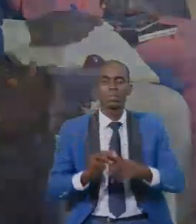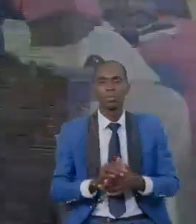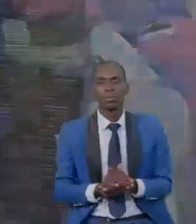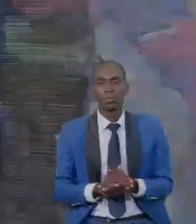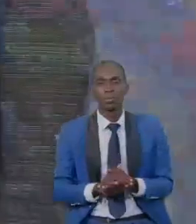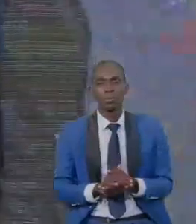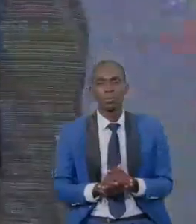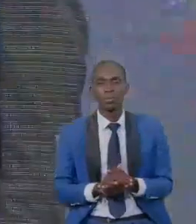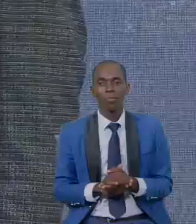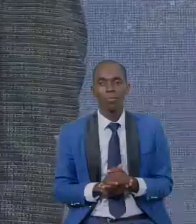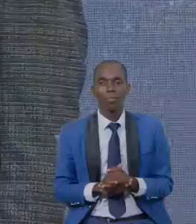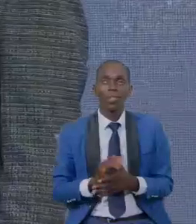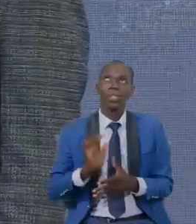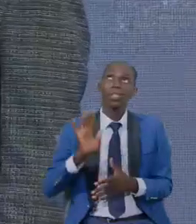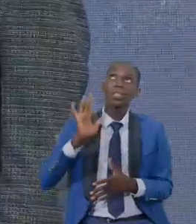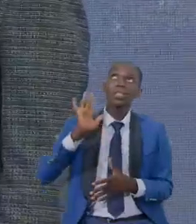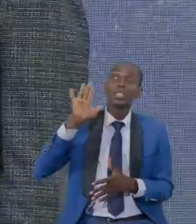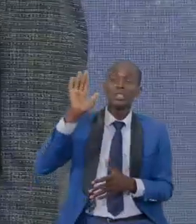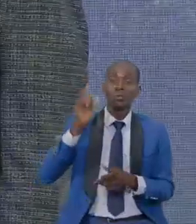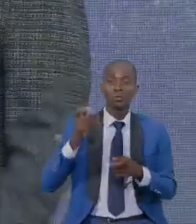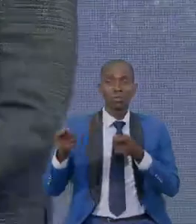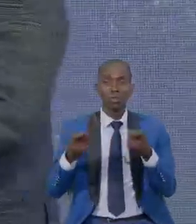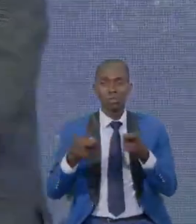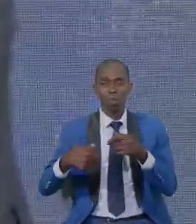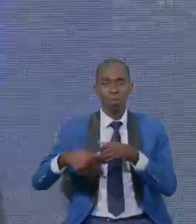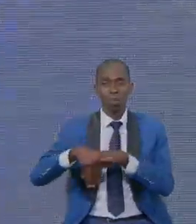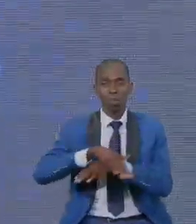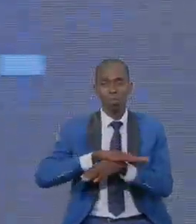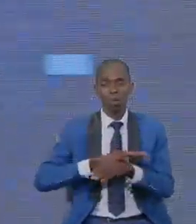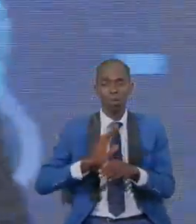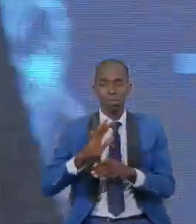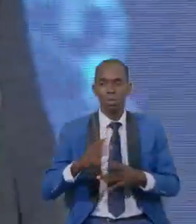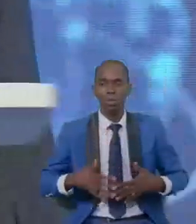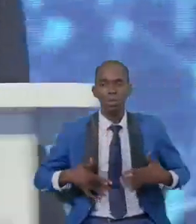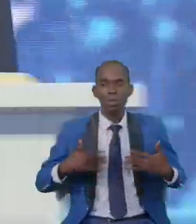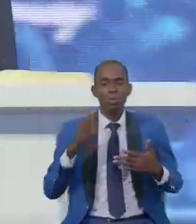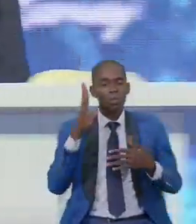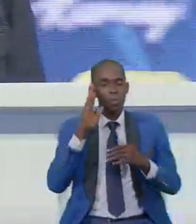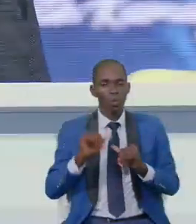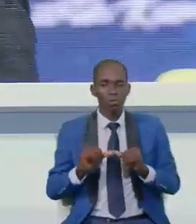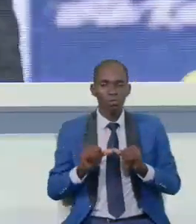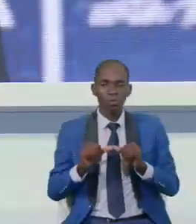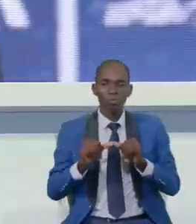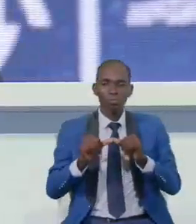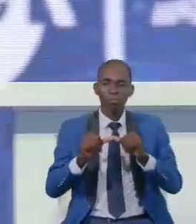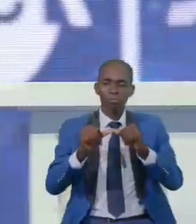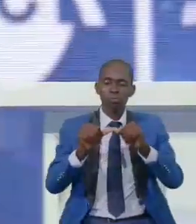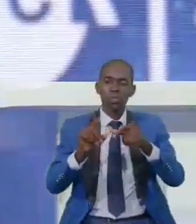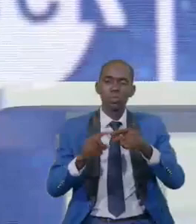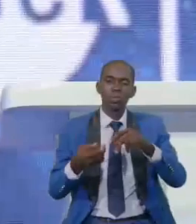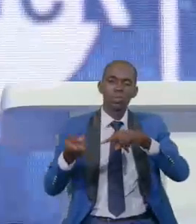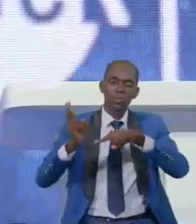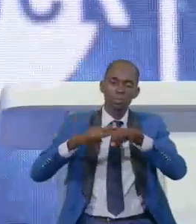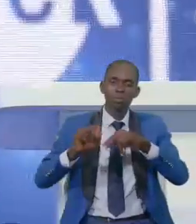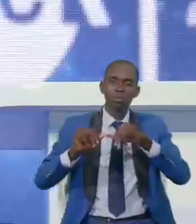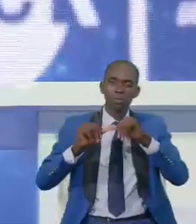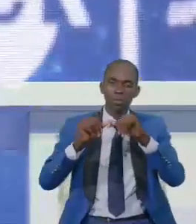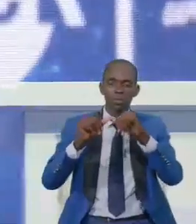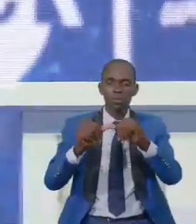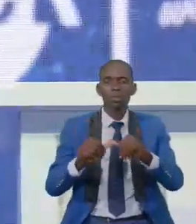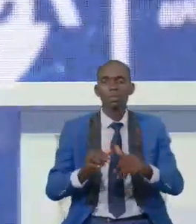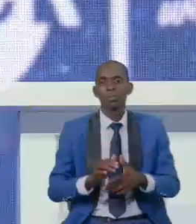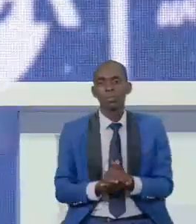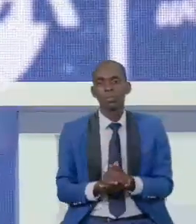His control over your life will continue to increase and increase.